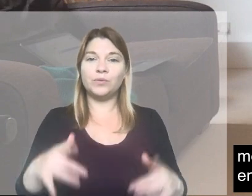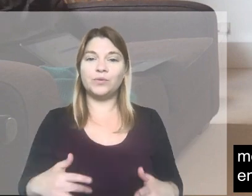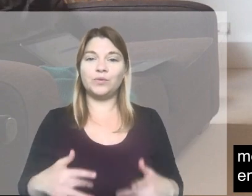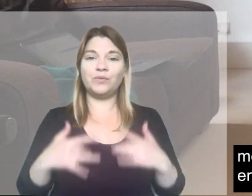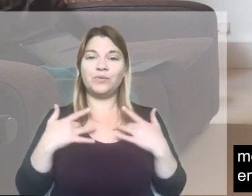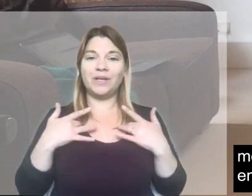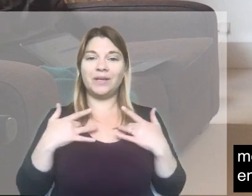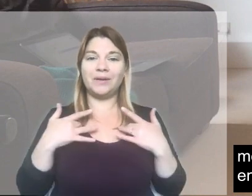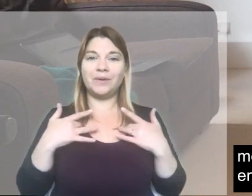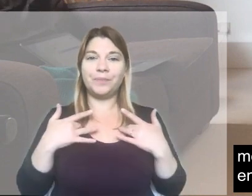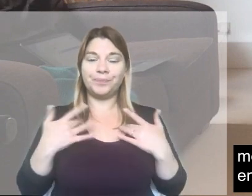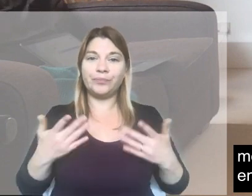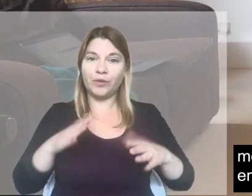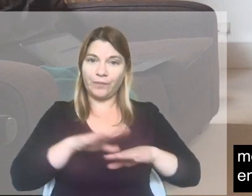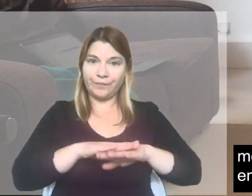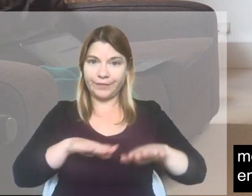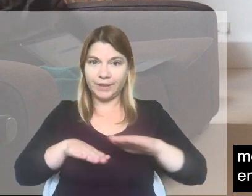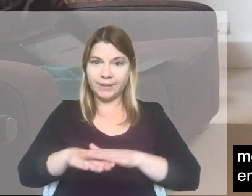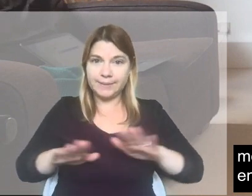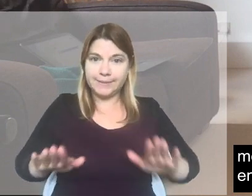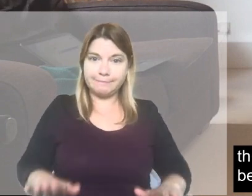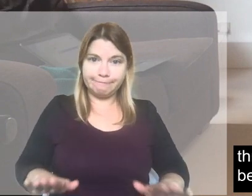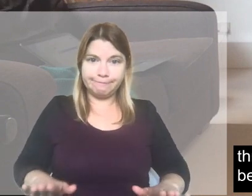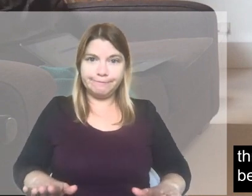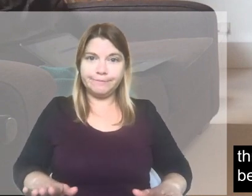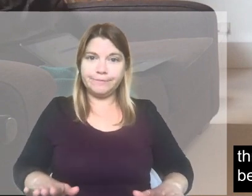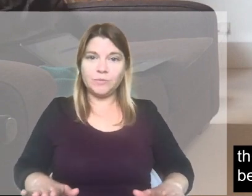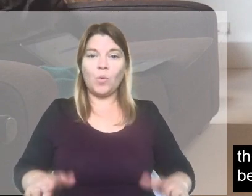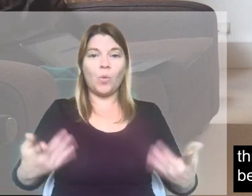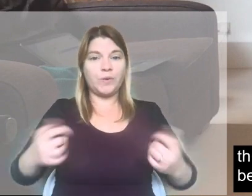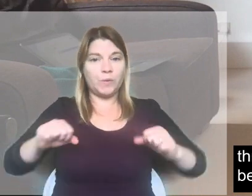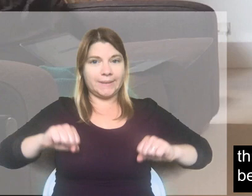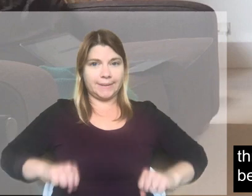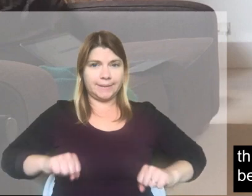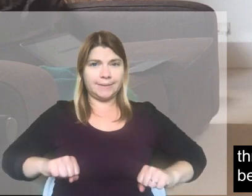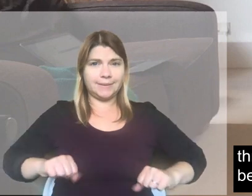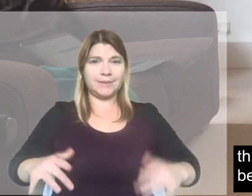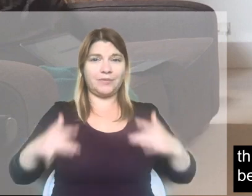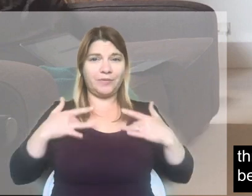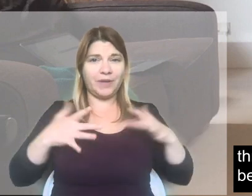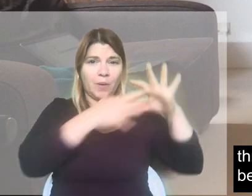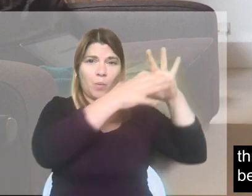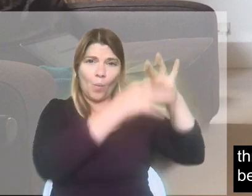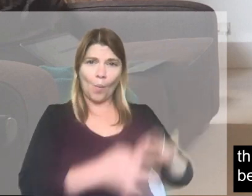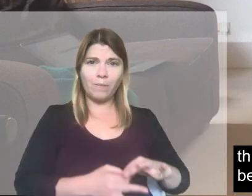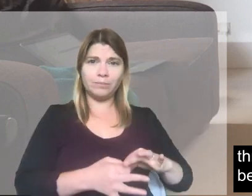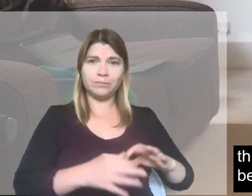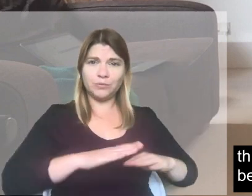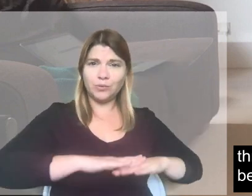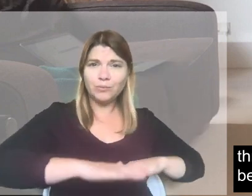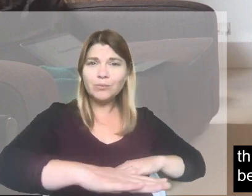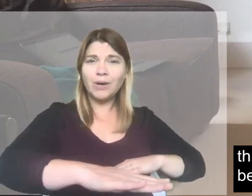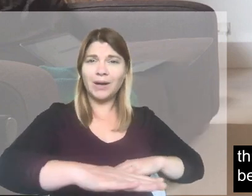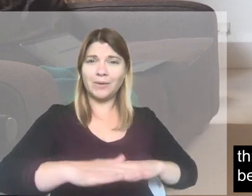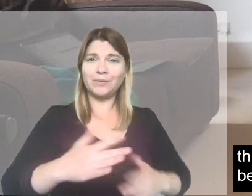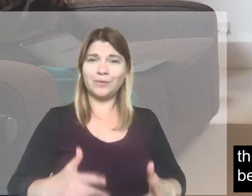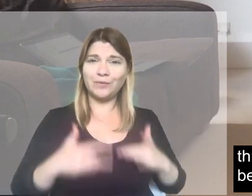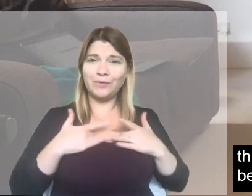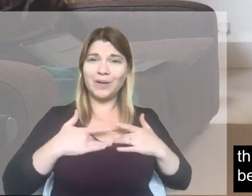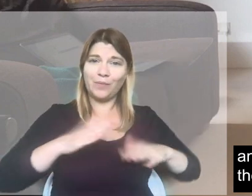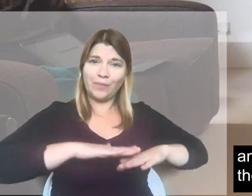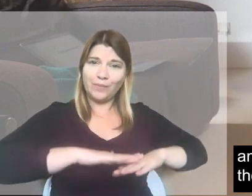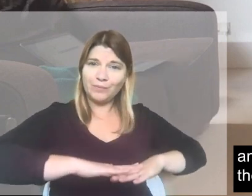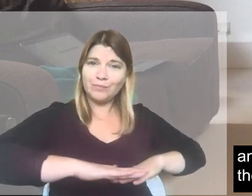energy going down through the feet or through the seat into the earth below you. So this real sense